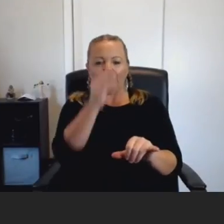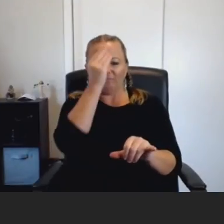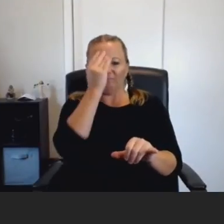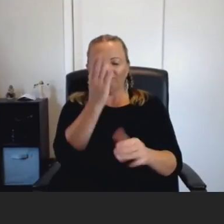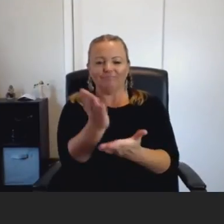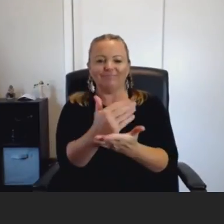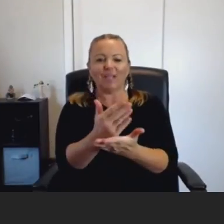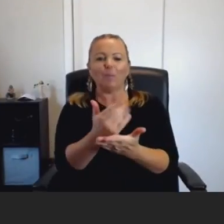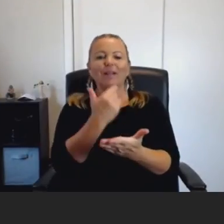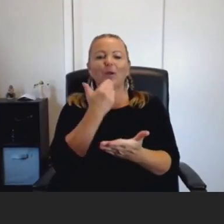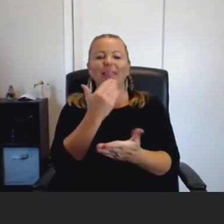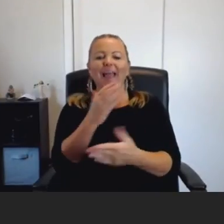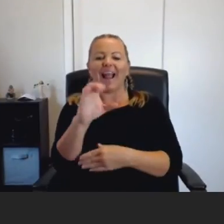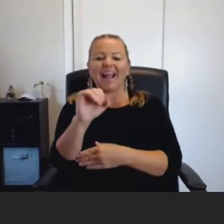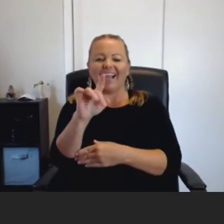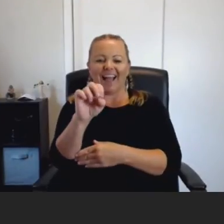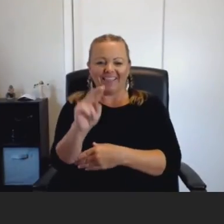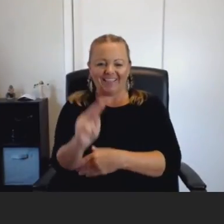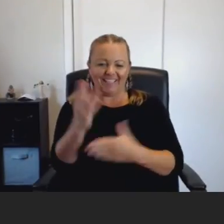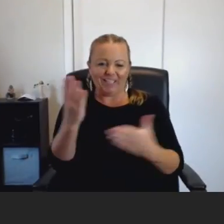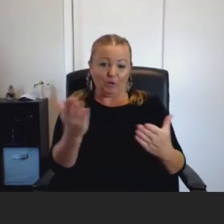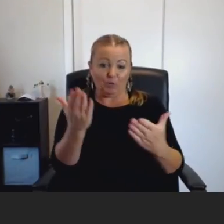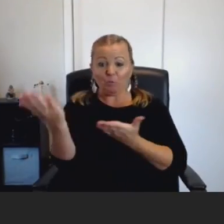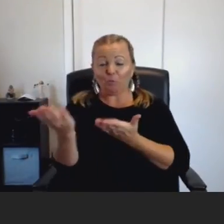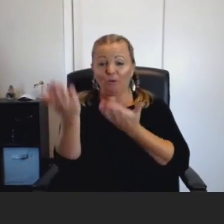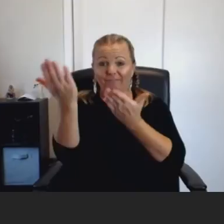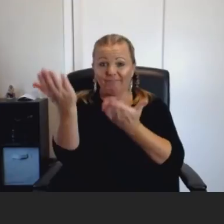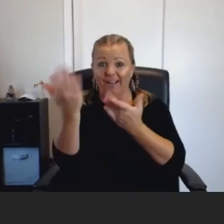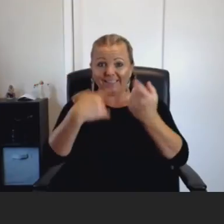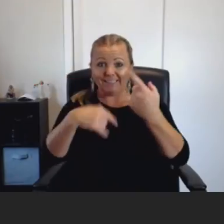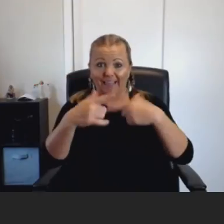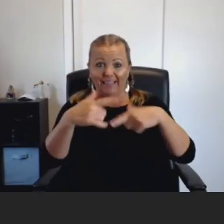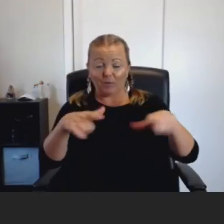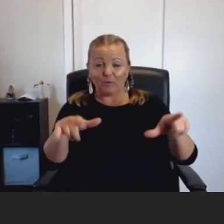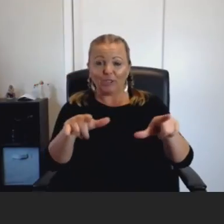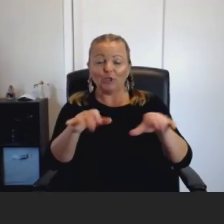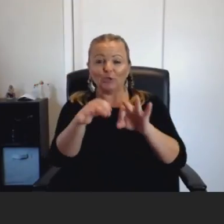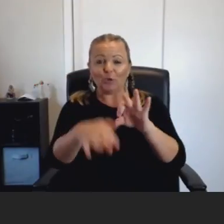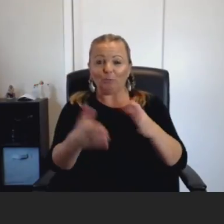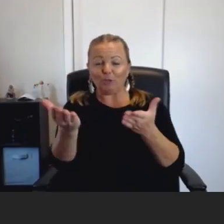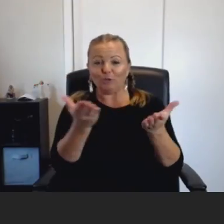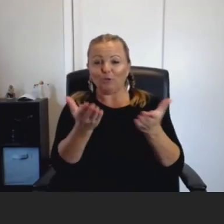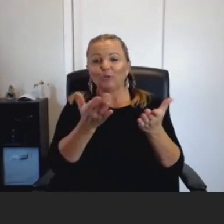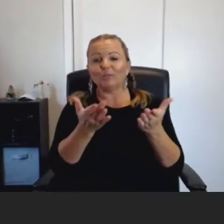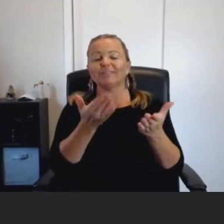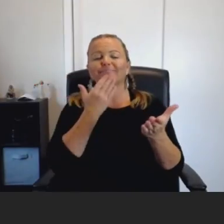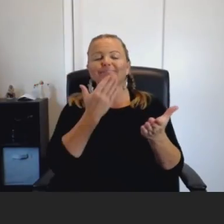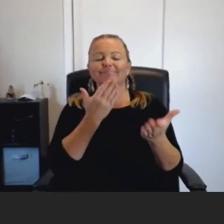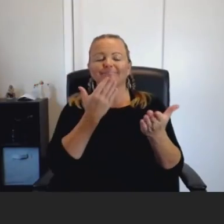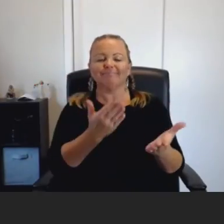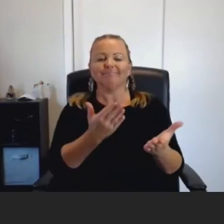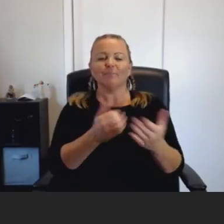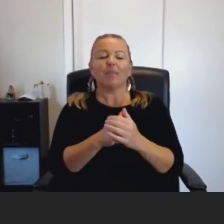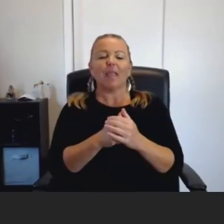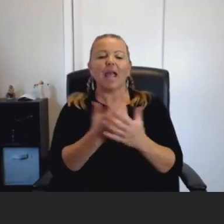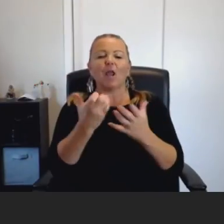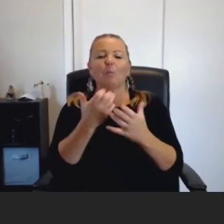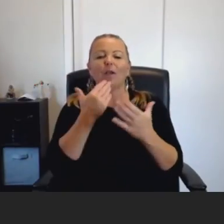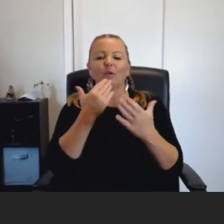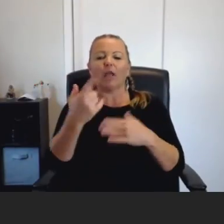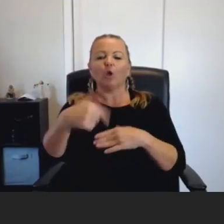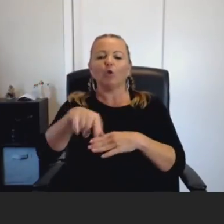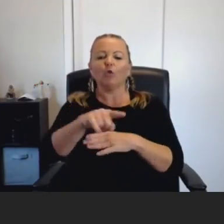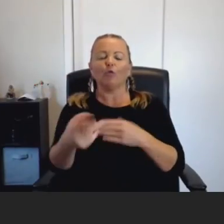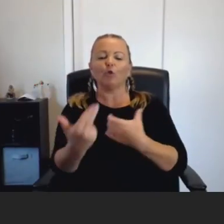thank Colleen for being on and providing services for us. We really appreciate that. And then I'd like to thank all of you for joining